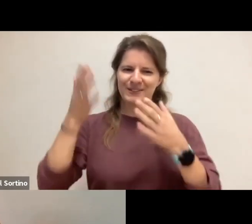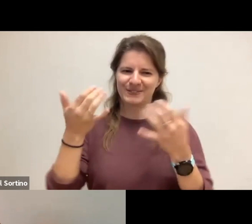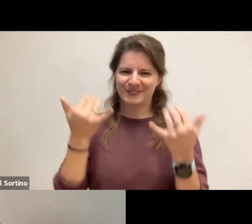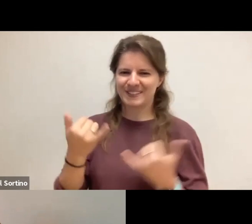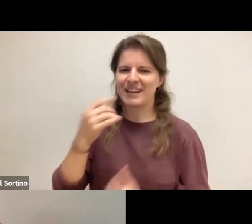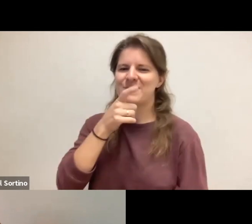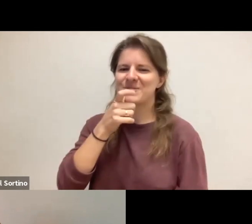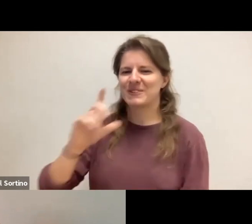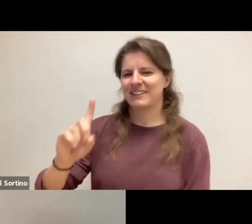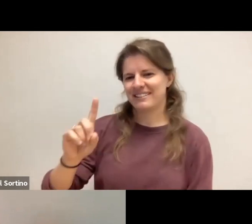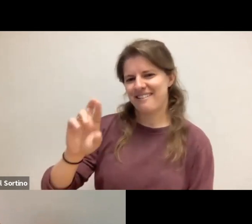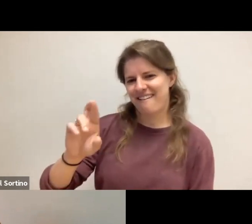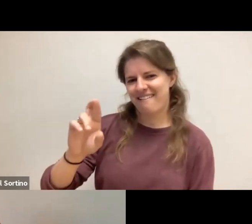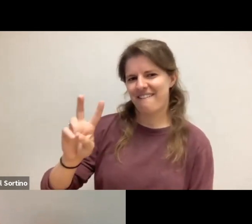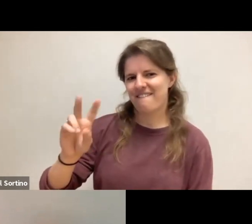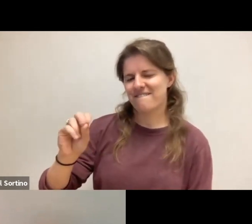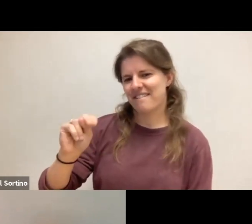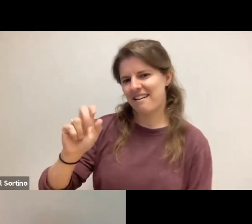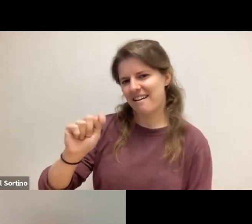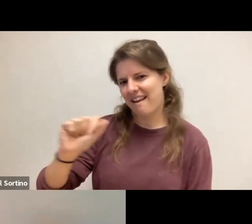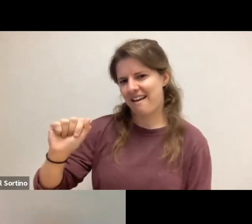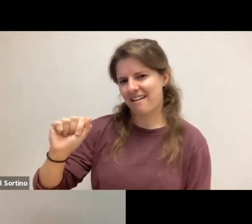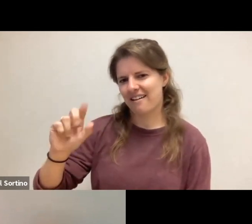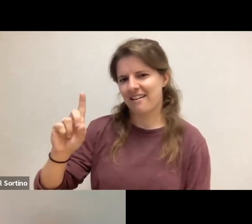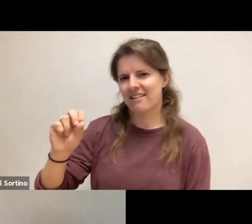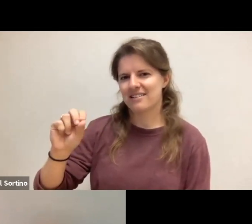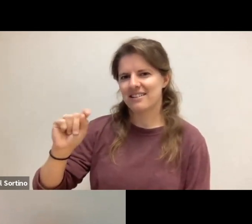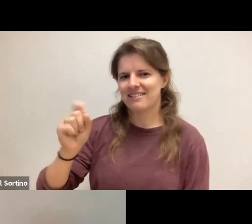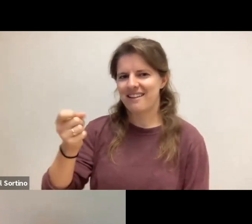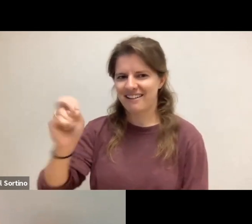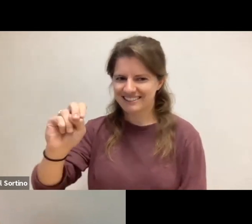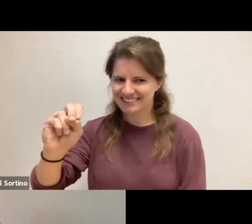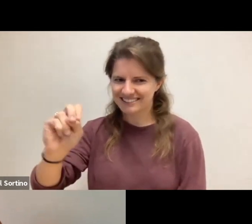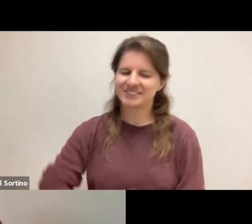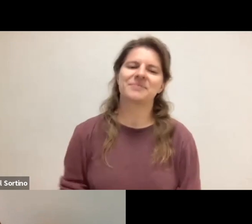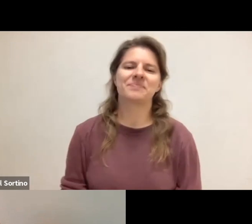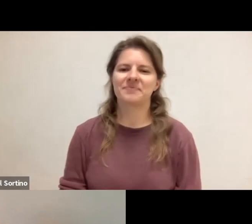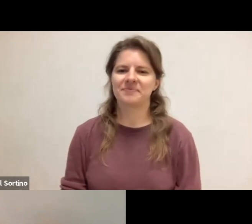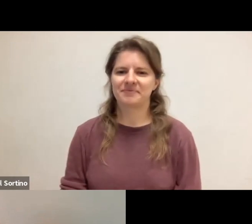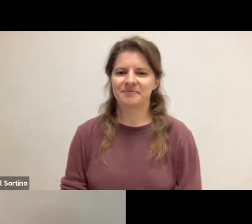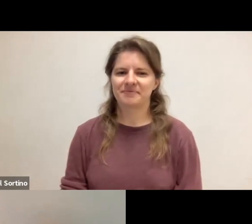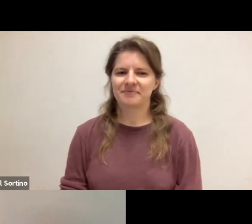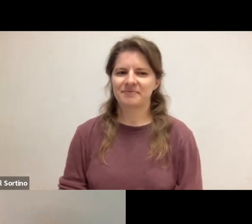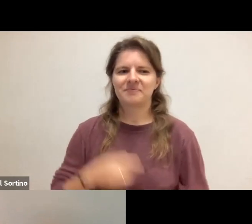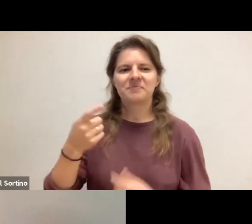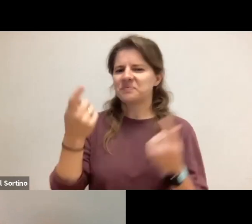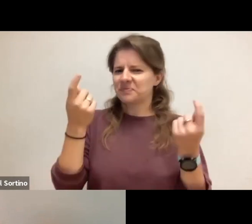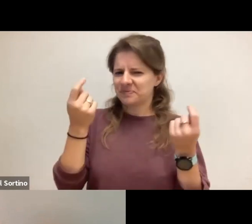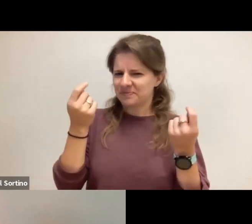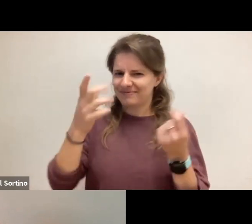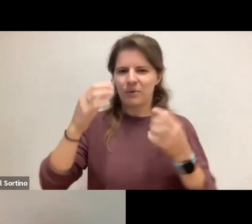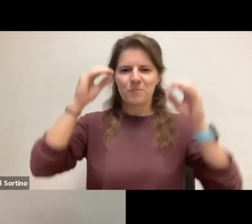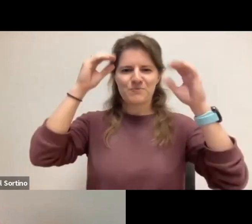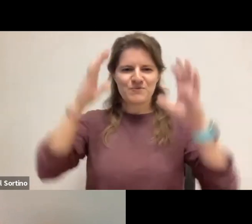I'm honored to introduce to you our esteemed and quite distinguished presenter, Dr. Vonetta Dotson.